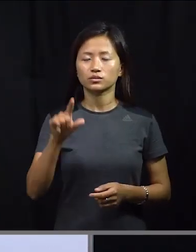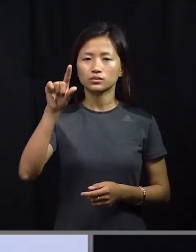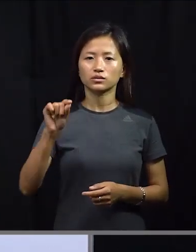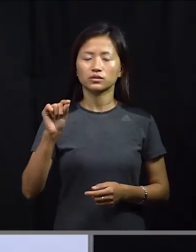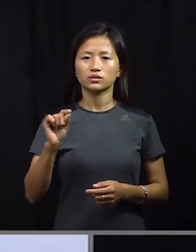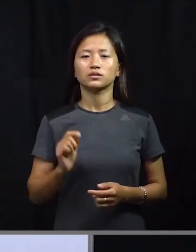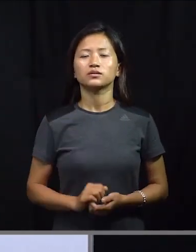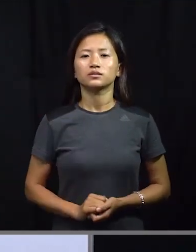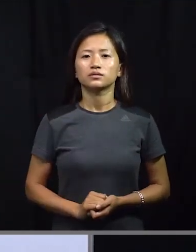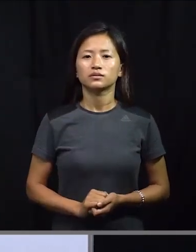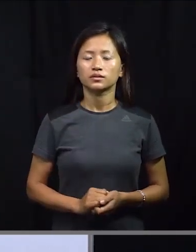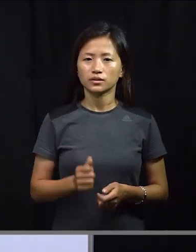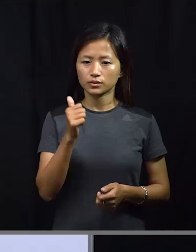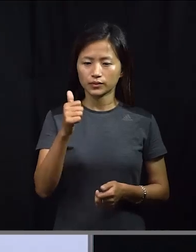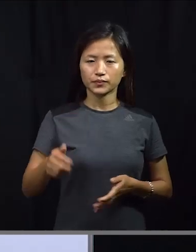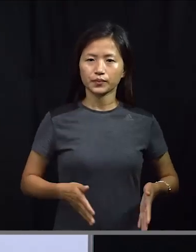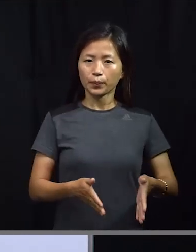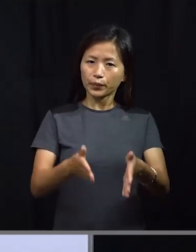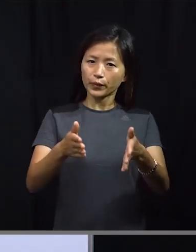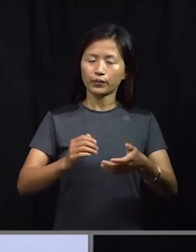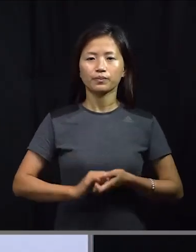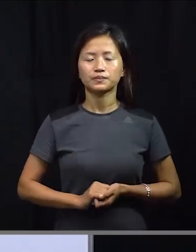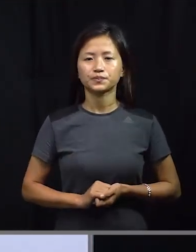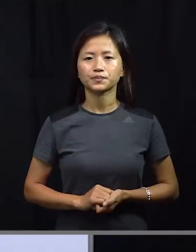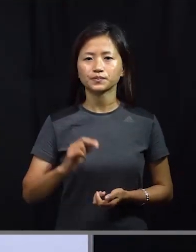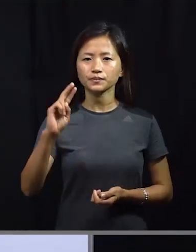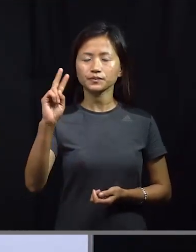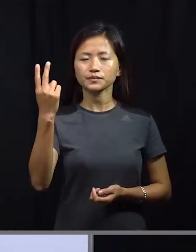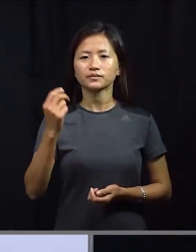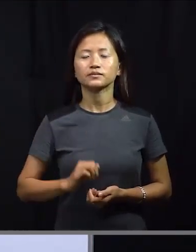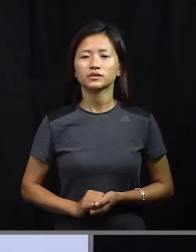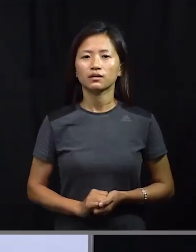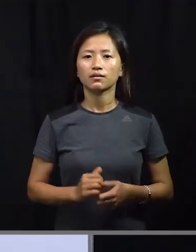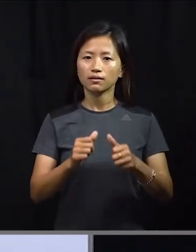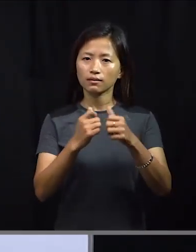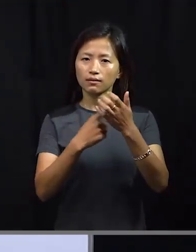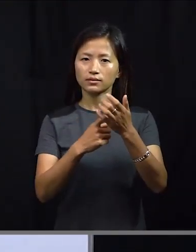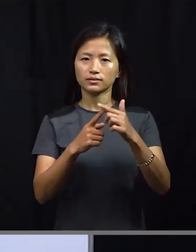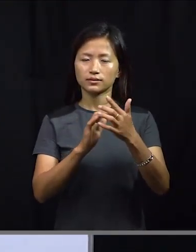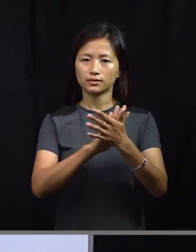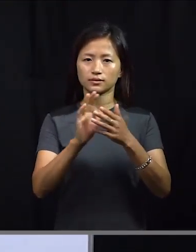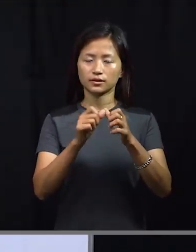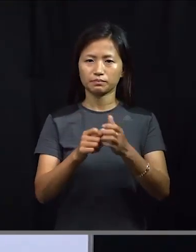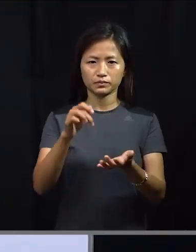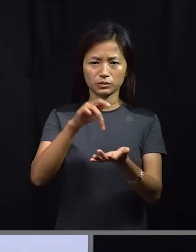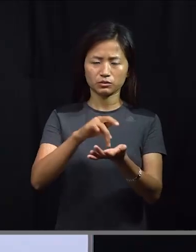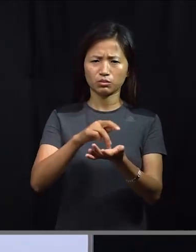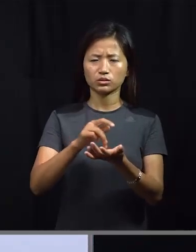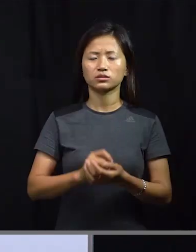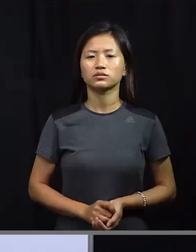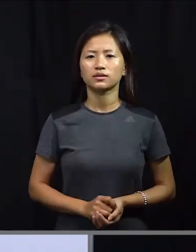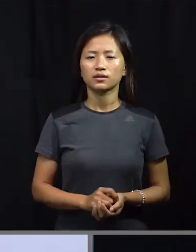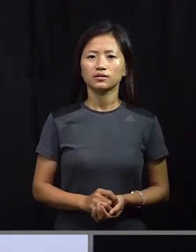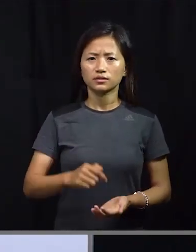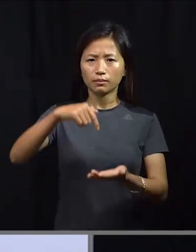a good way. Okay, in a good way. And the second is called as the Artha. Artha means positions. Okay,